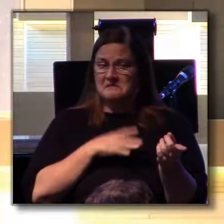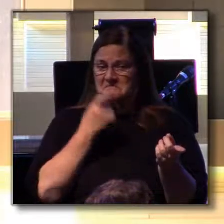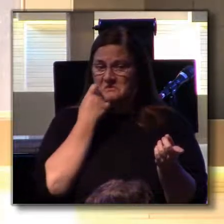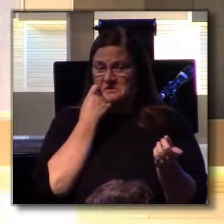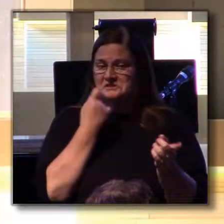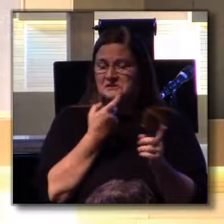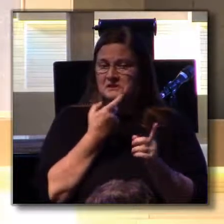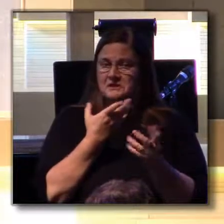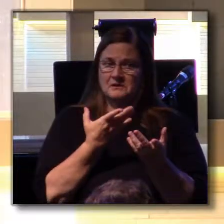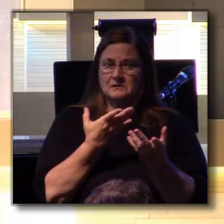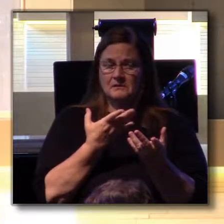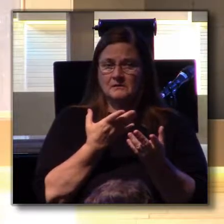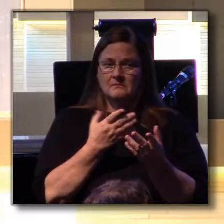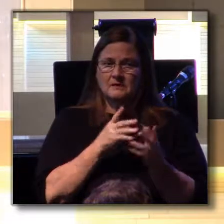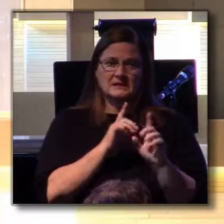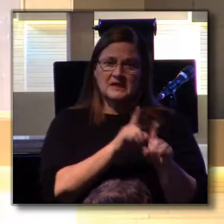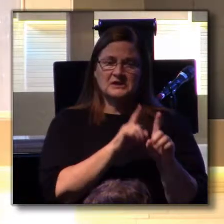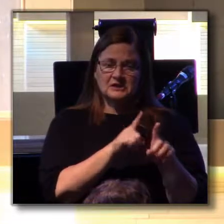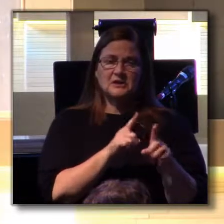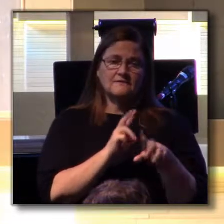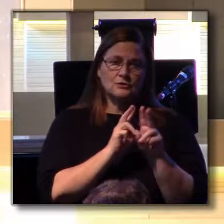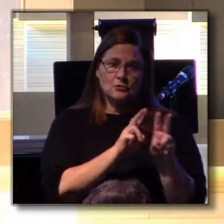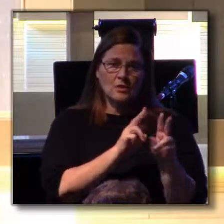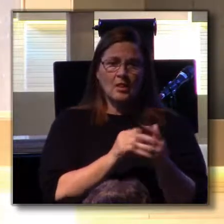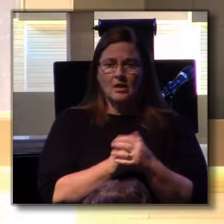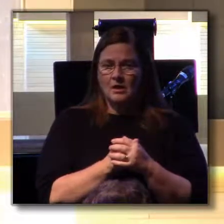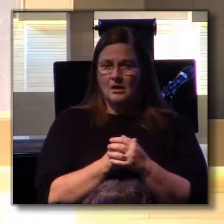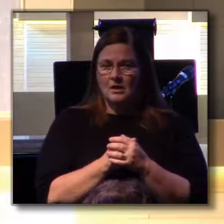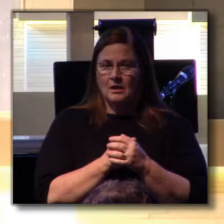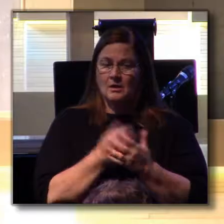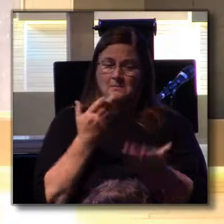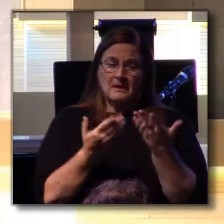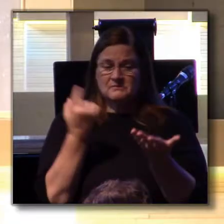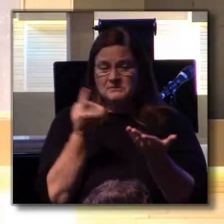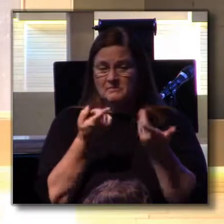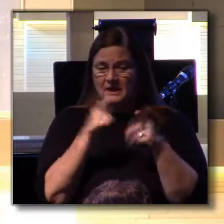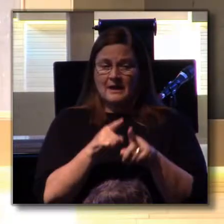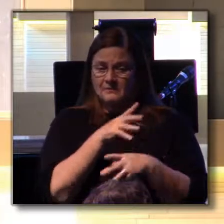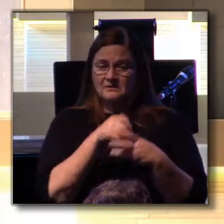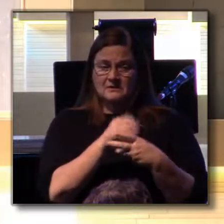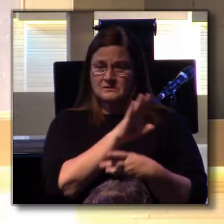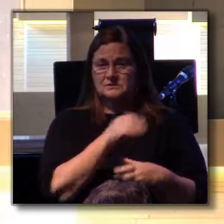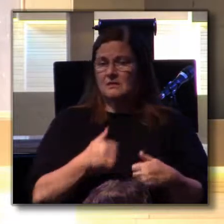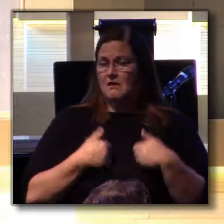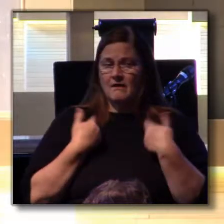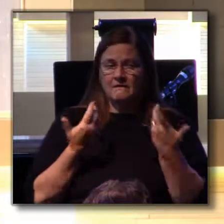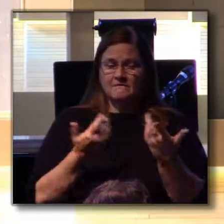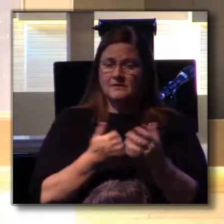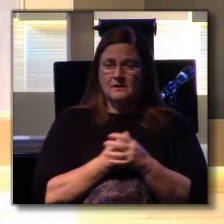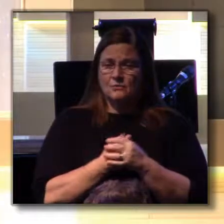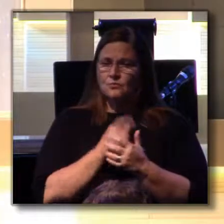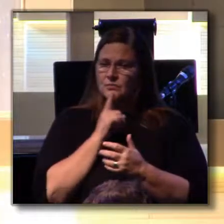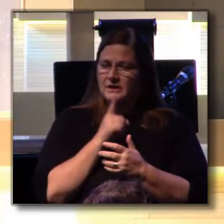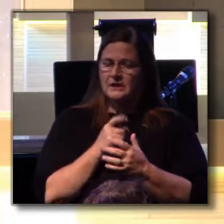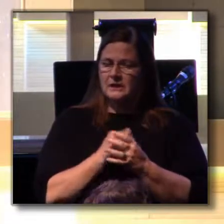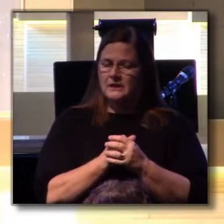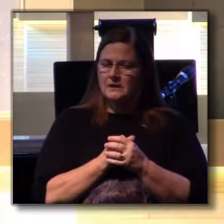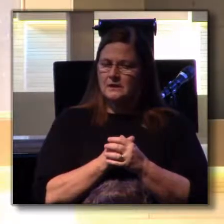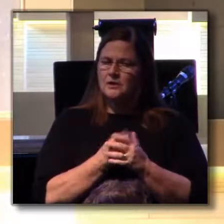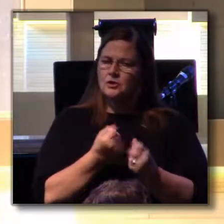funeral. Maybe something had happened in his life that really brought upon him